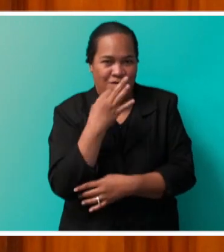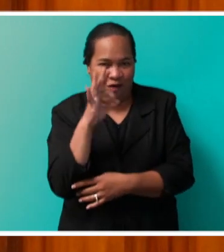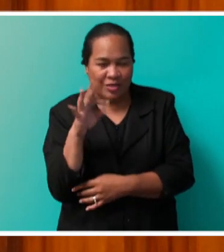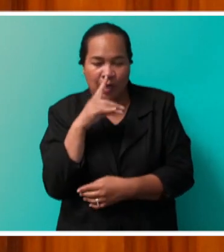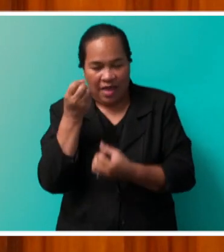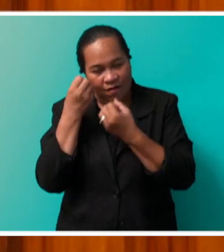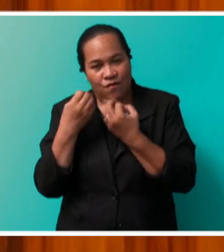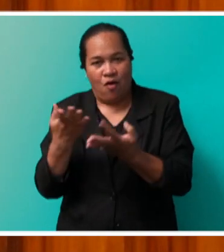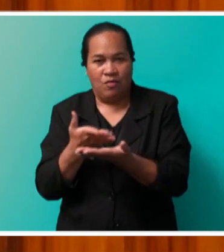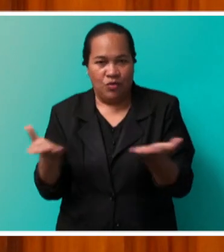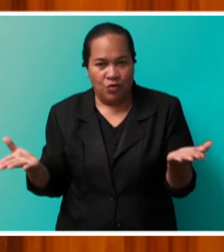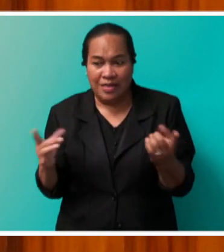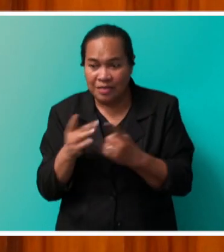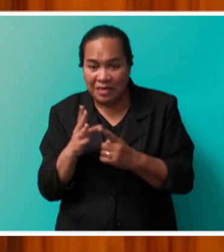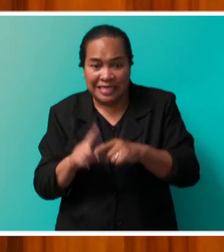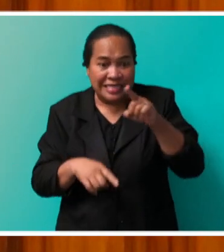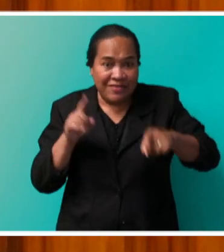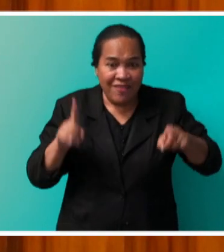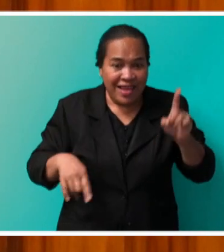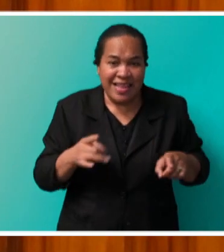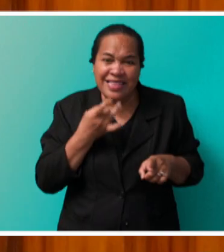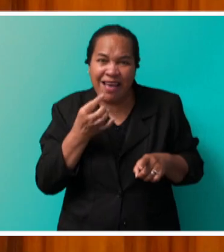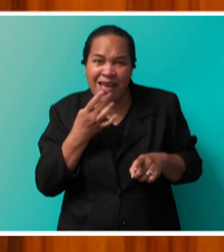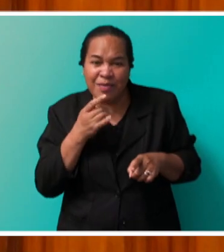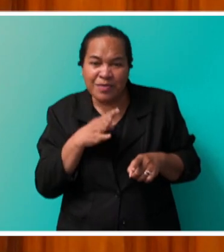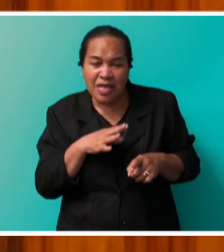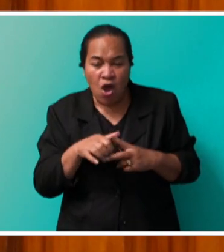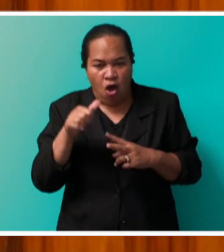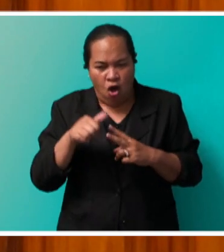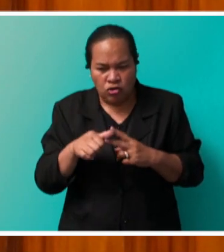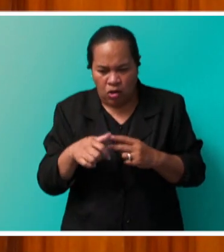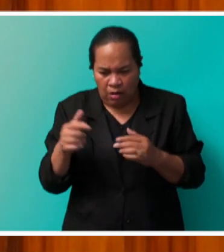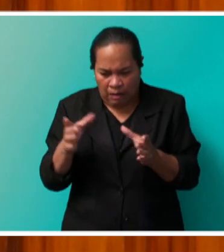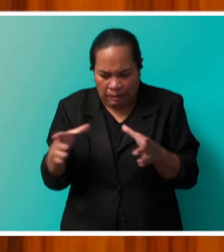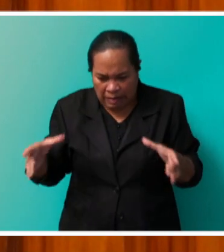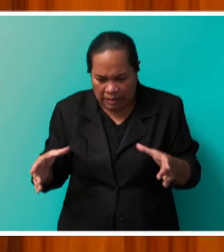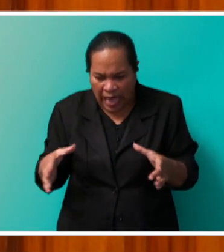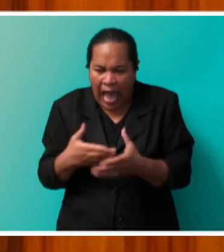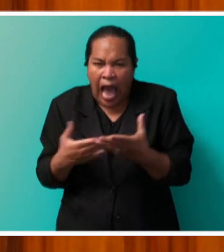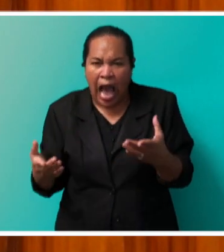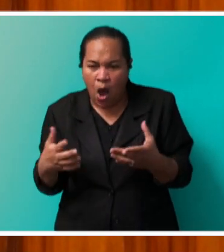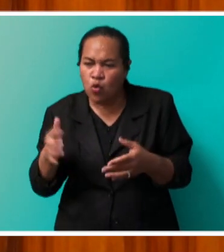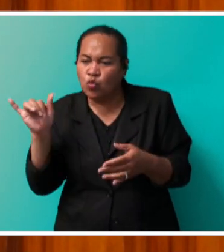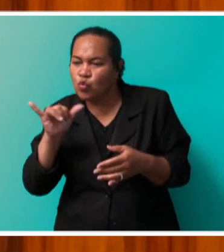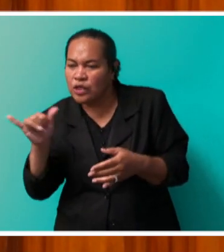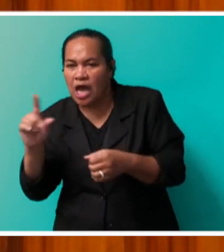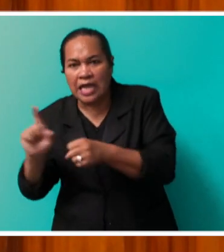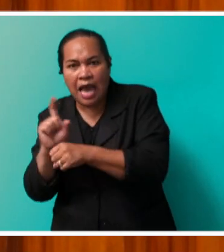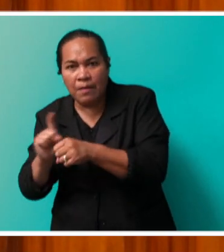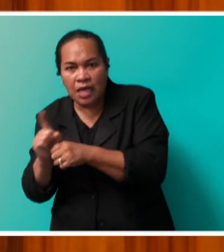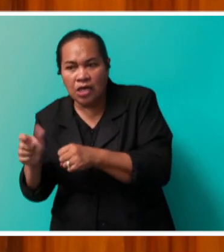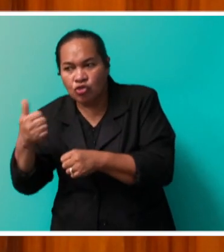in terms of species, dimension, grade, and the level of treatment, if it is going to be